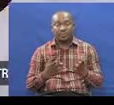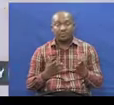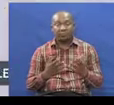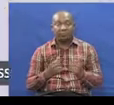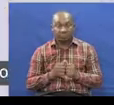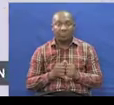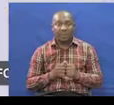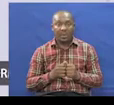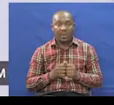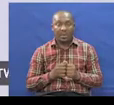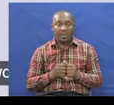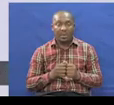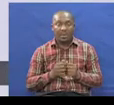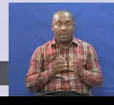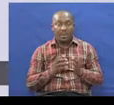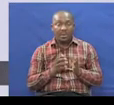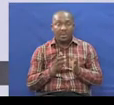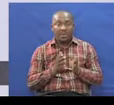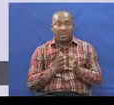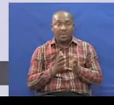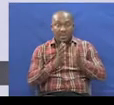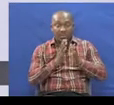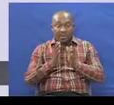the reaction